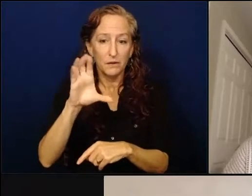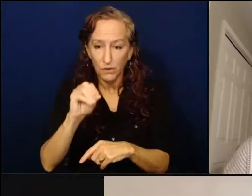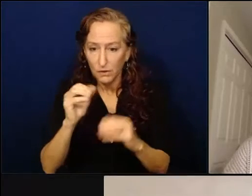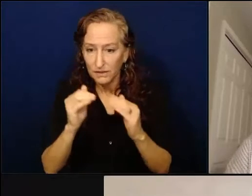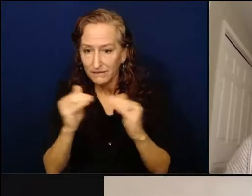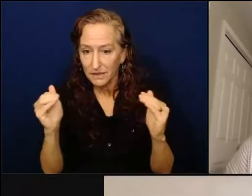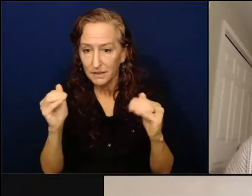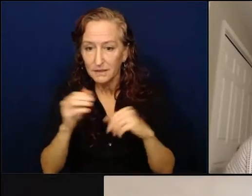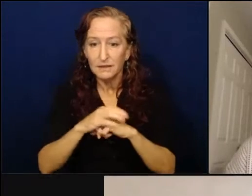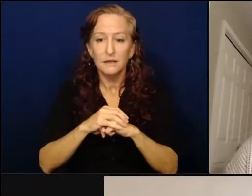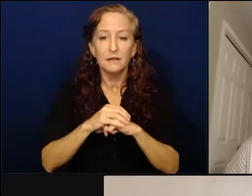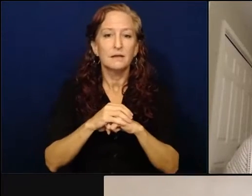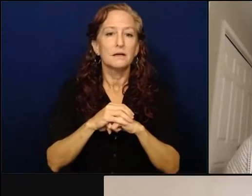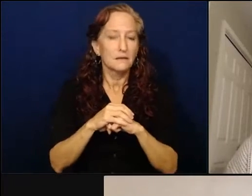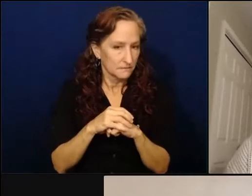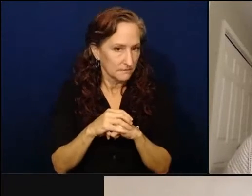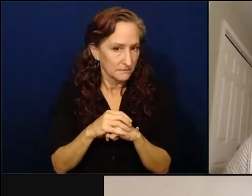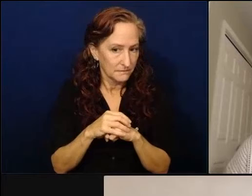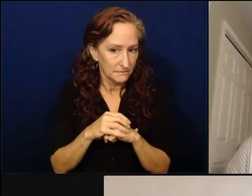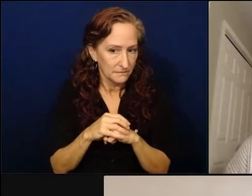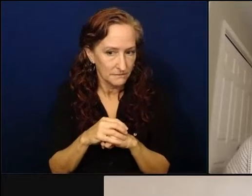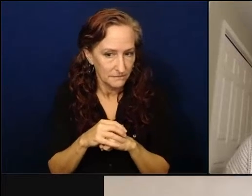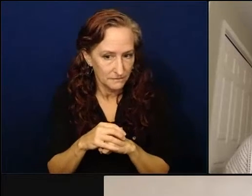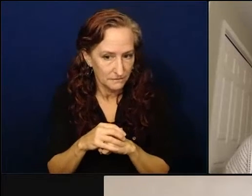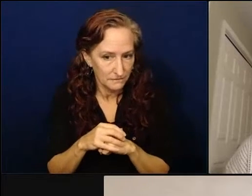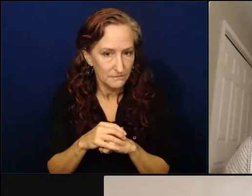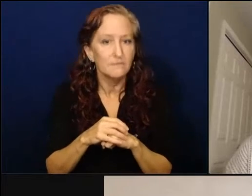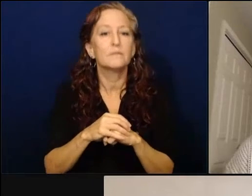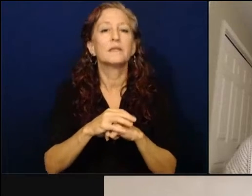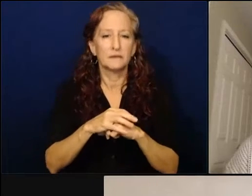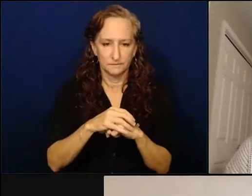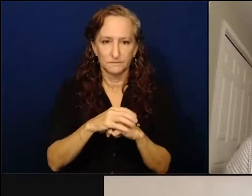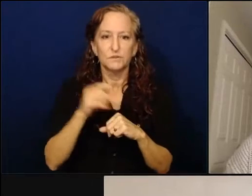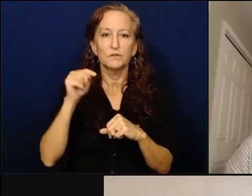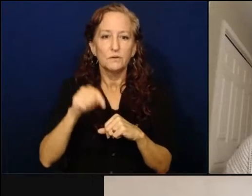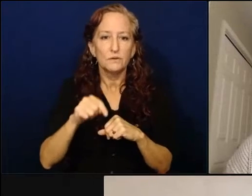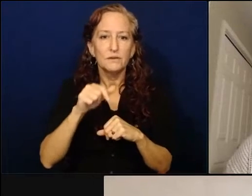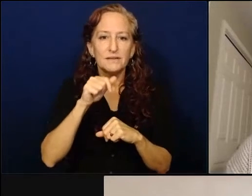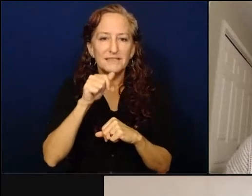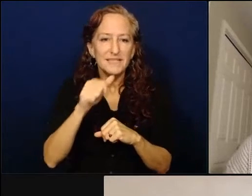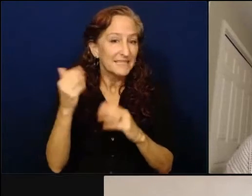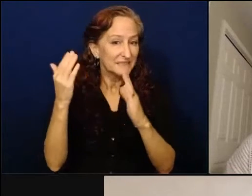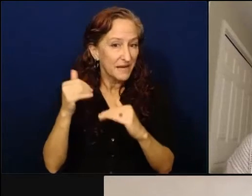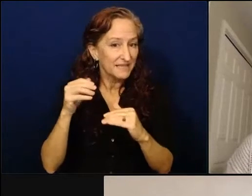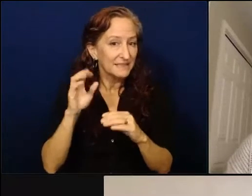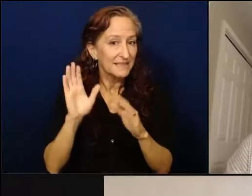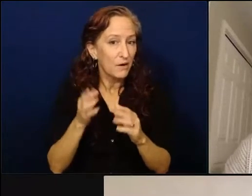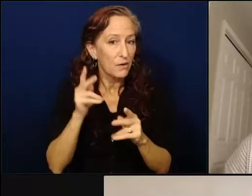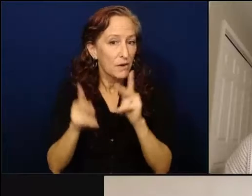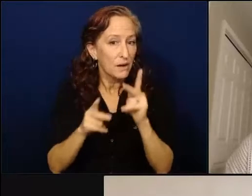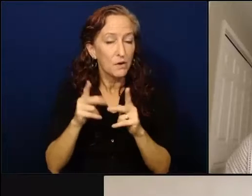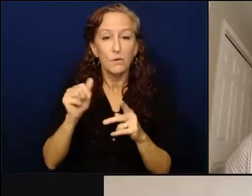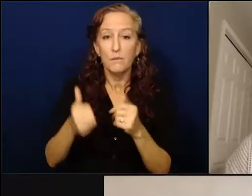COVID-19, specifically in the new and expecting parent population. And a few things that we are especially